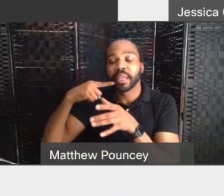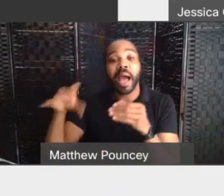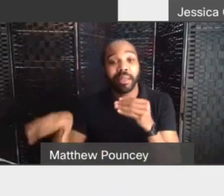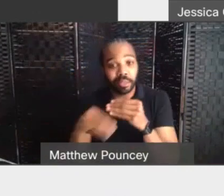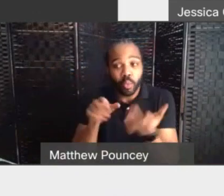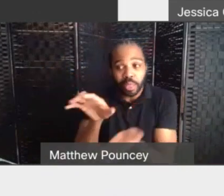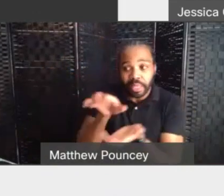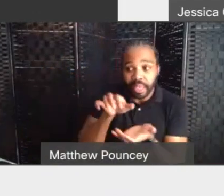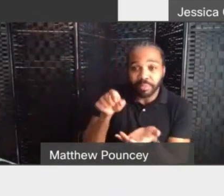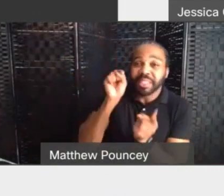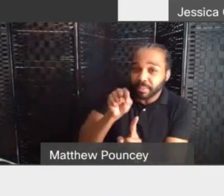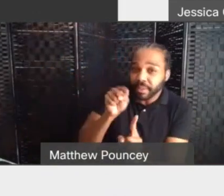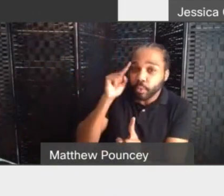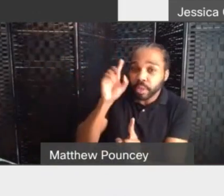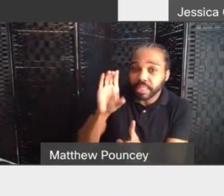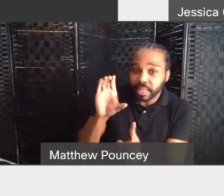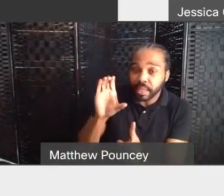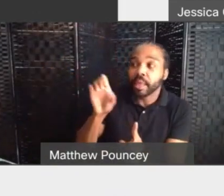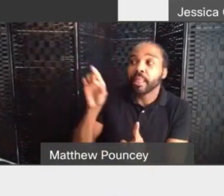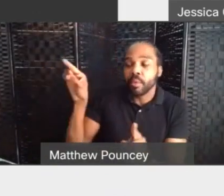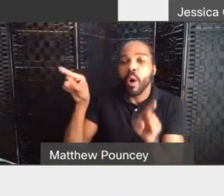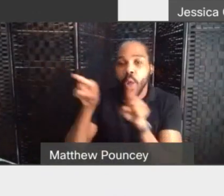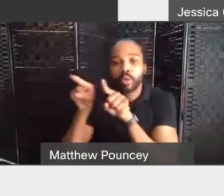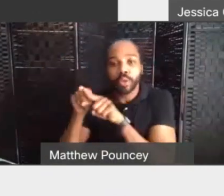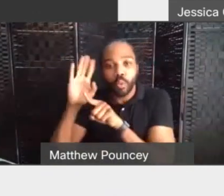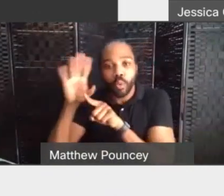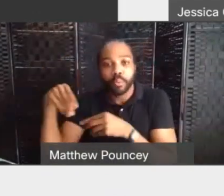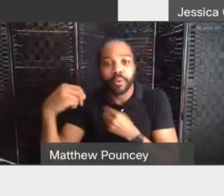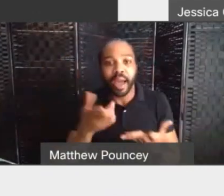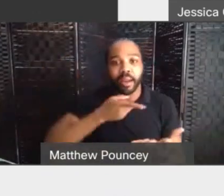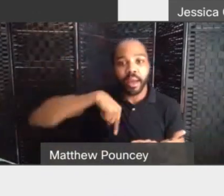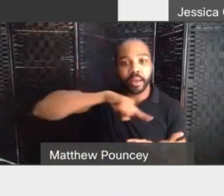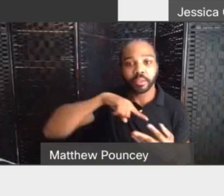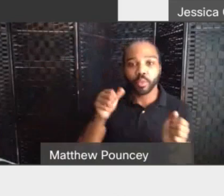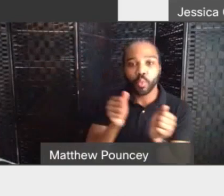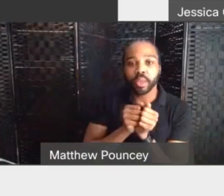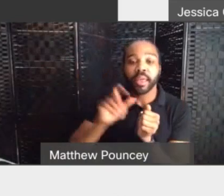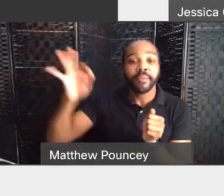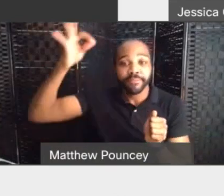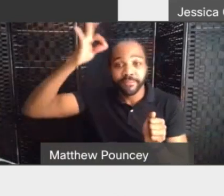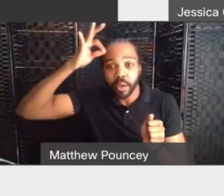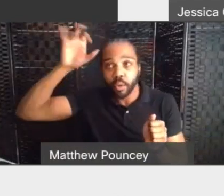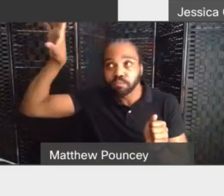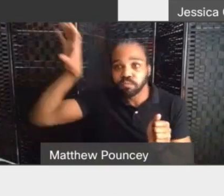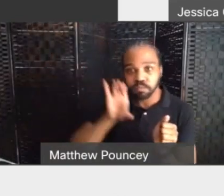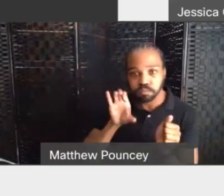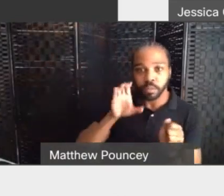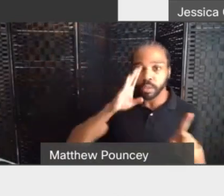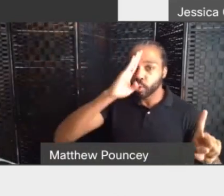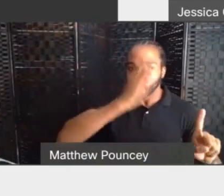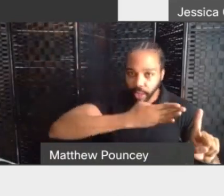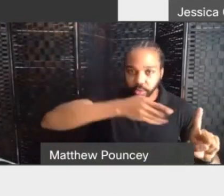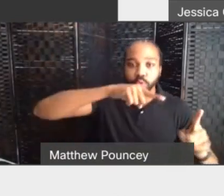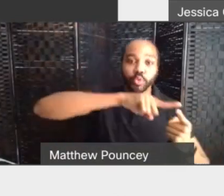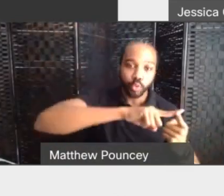specifically for DC, they're also going to be providing us with federal allocation straight to pharmacies. So that is